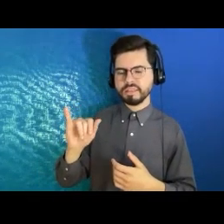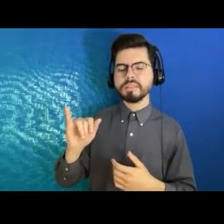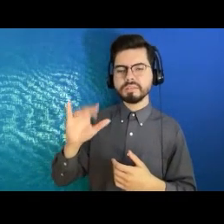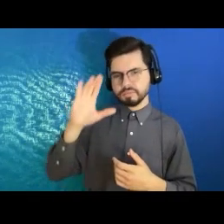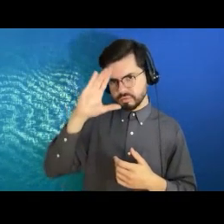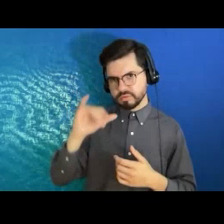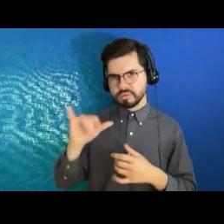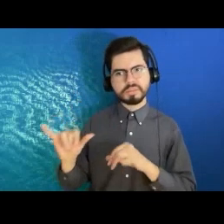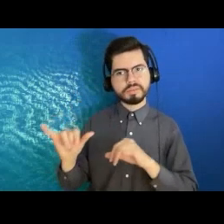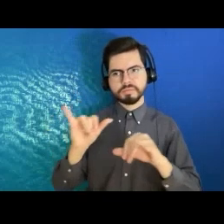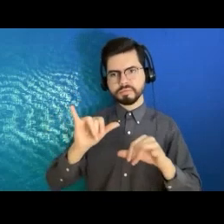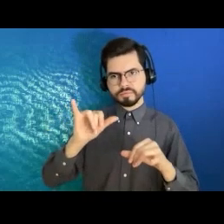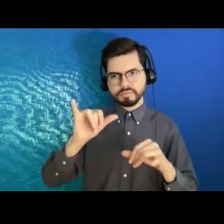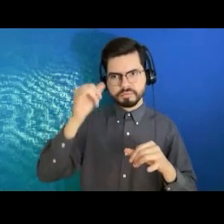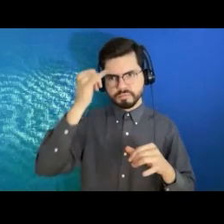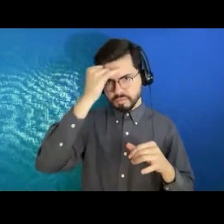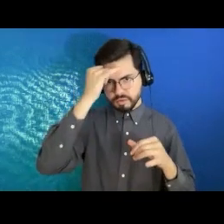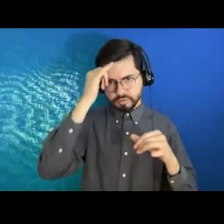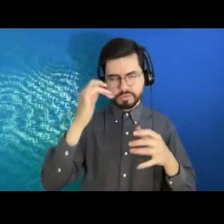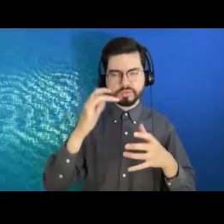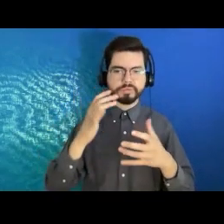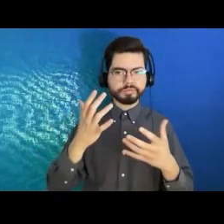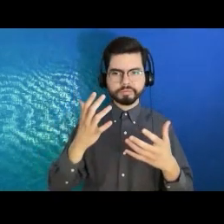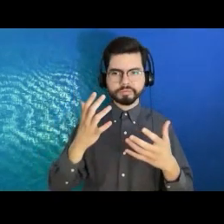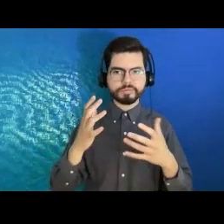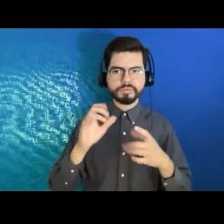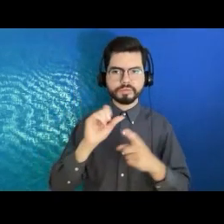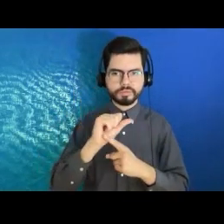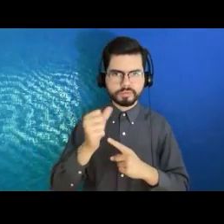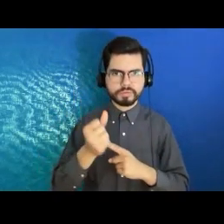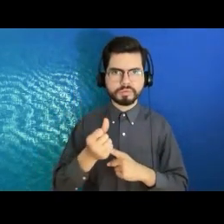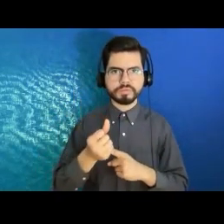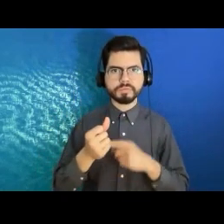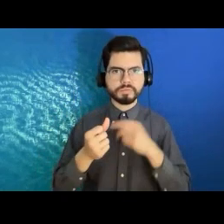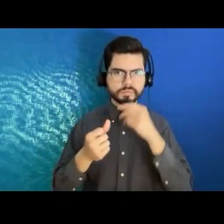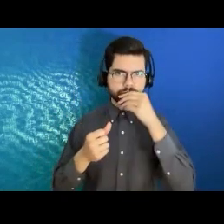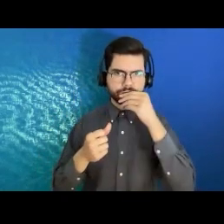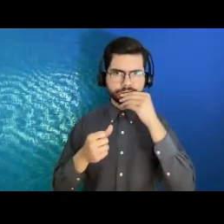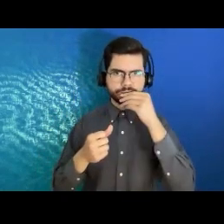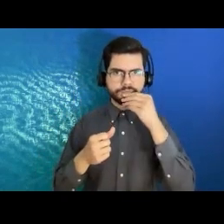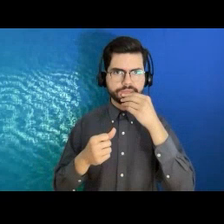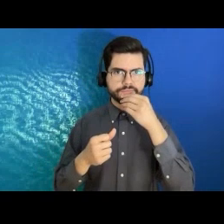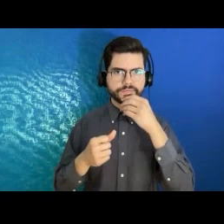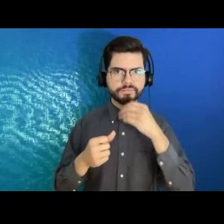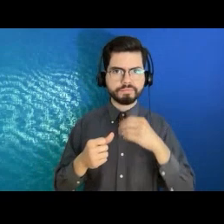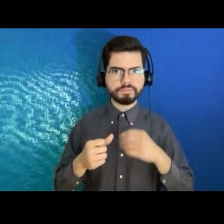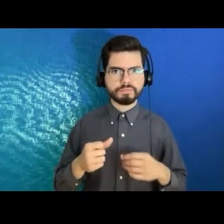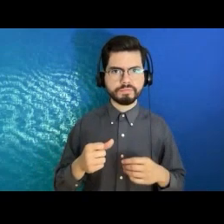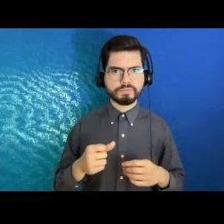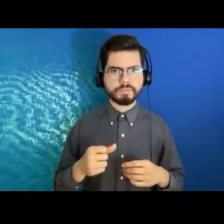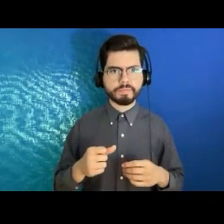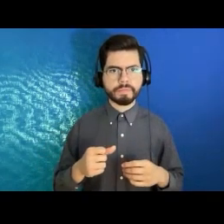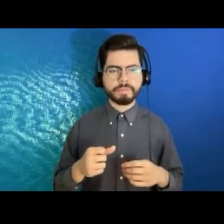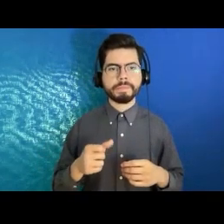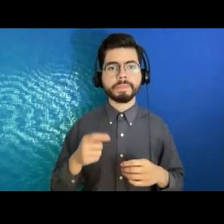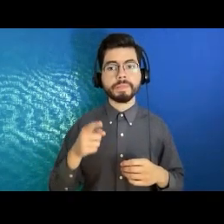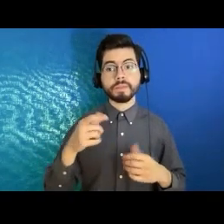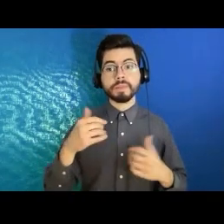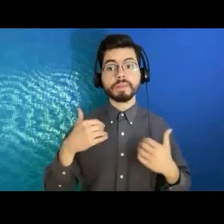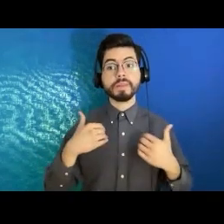here. After rinderpest, and there were relatively few wildebeest, those animals recovered